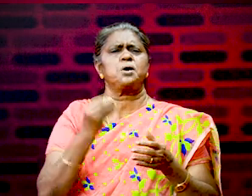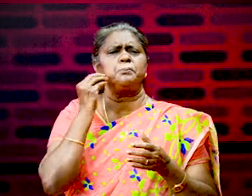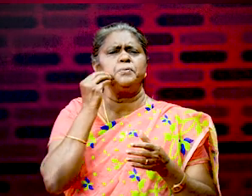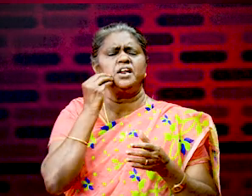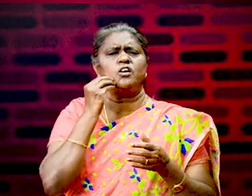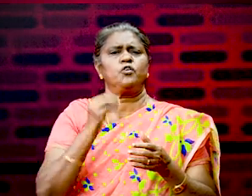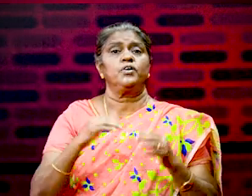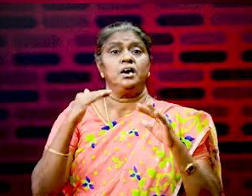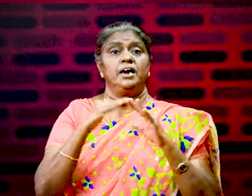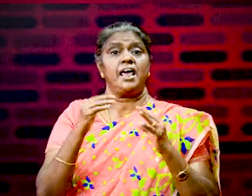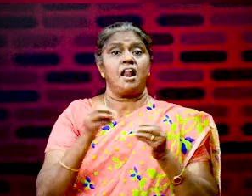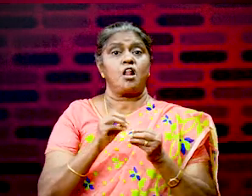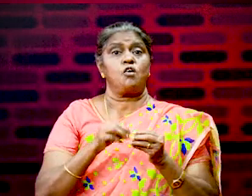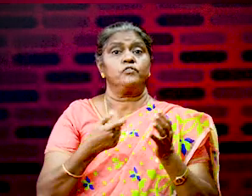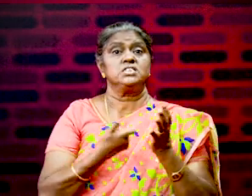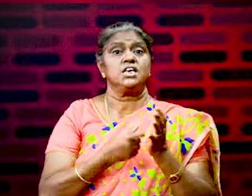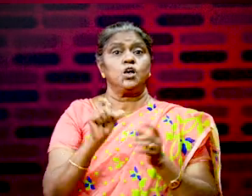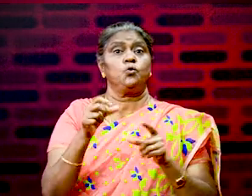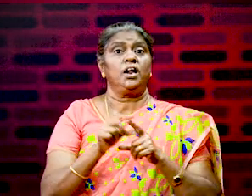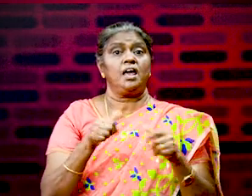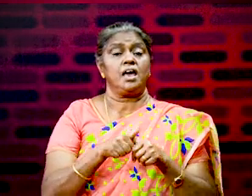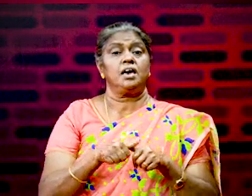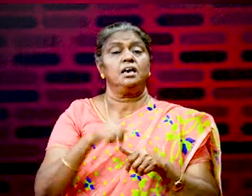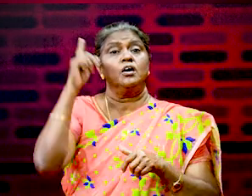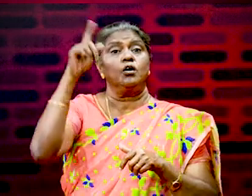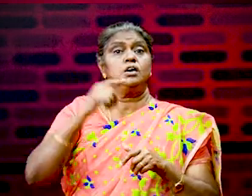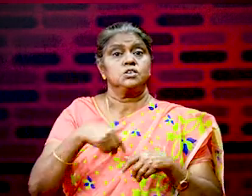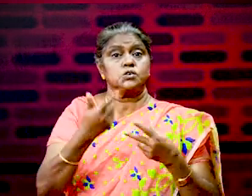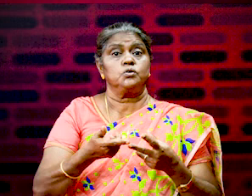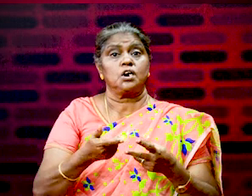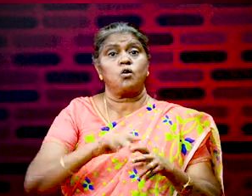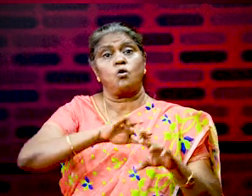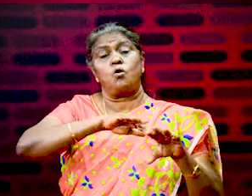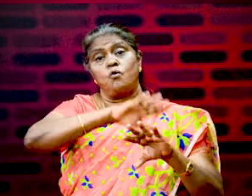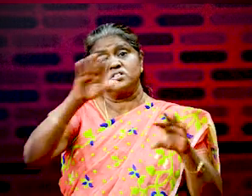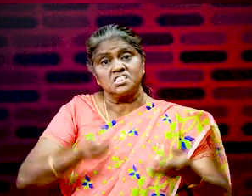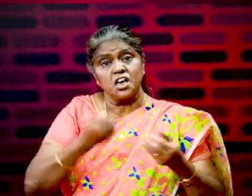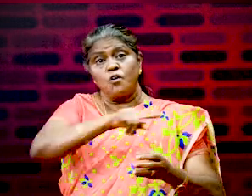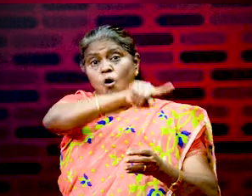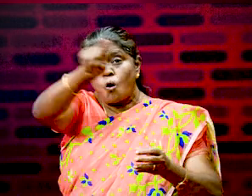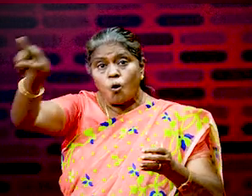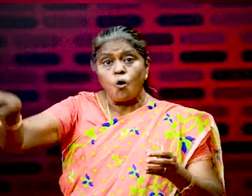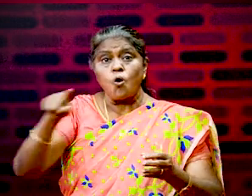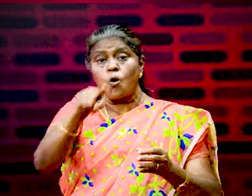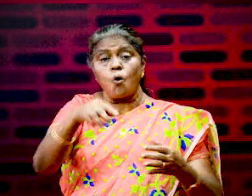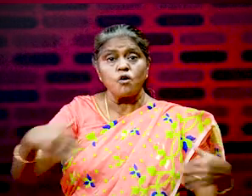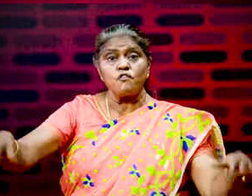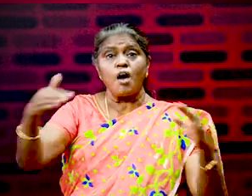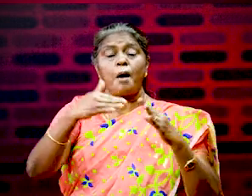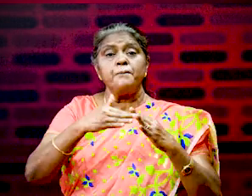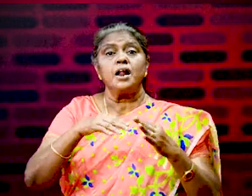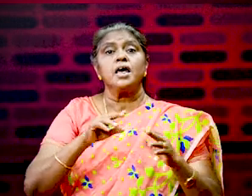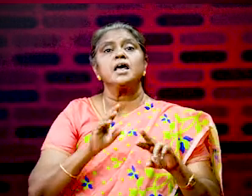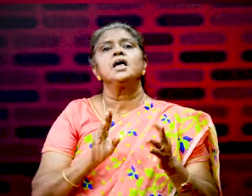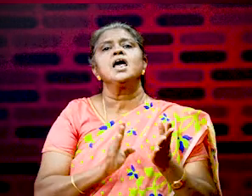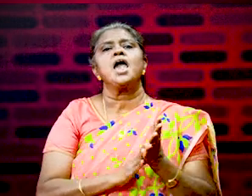members. Just believe. Even if it doesn't take place this month, God will perform it in His appointed time.